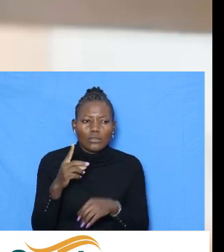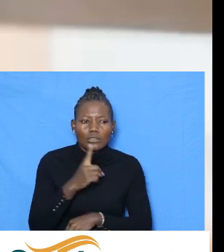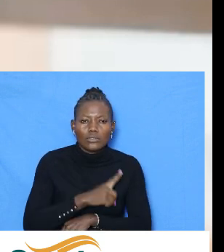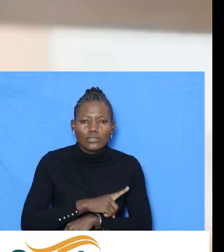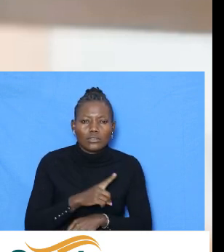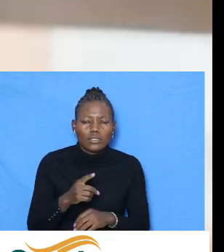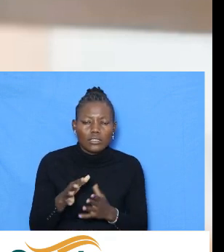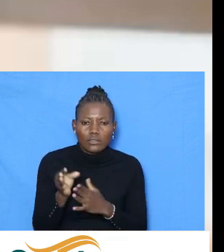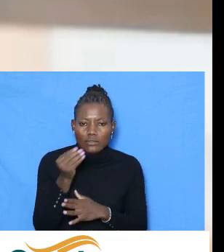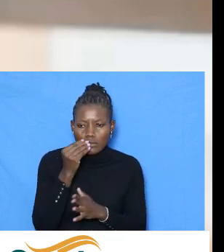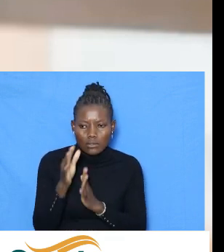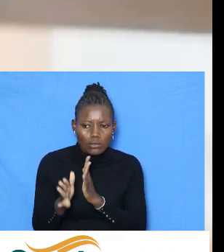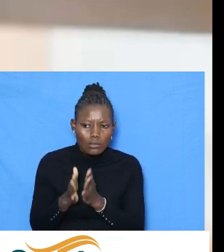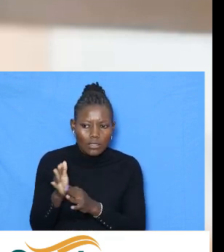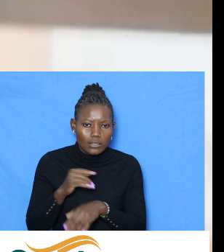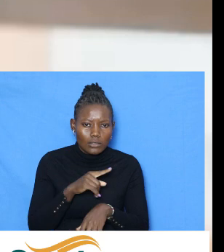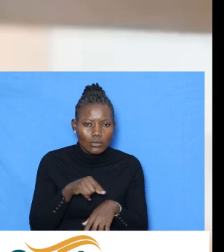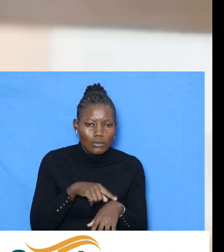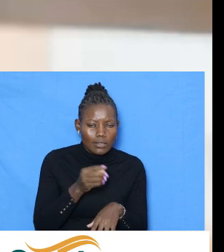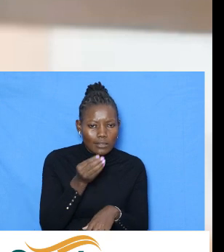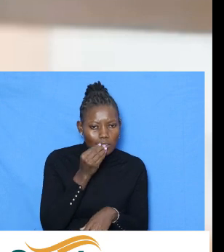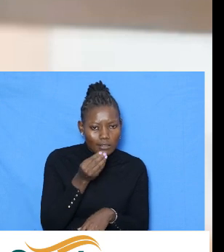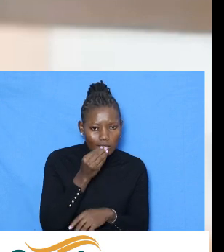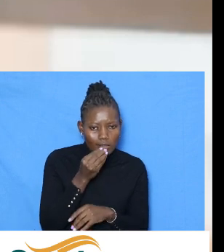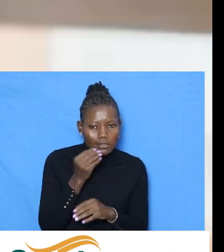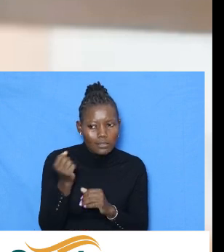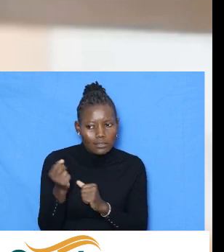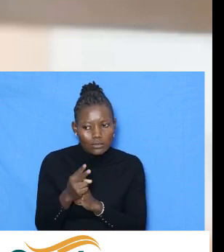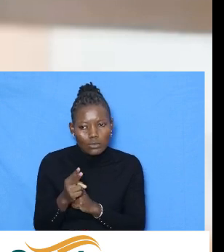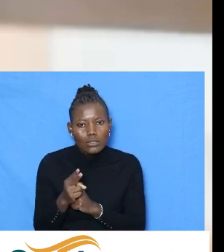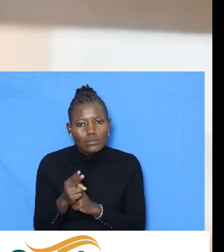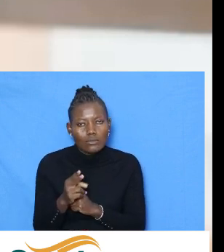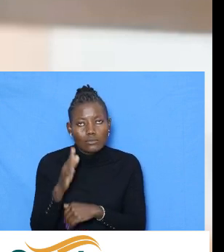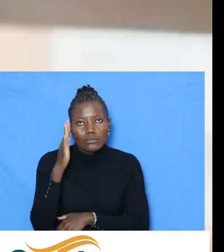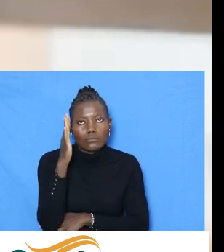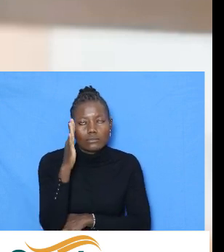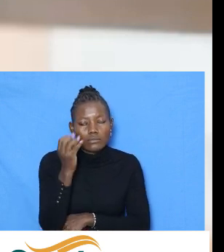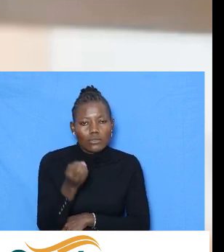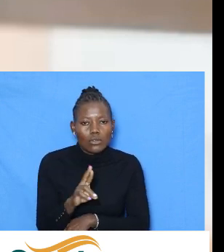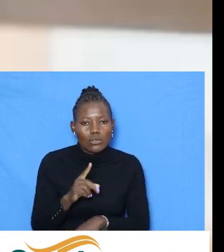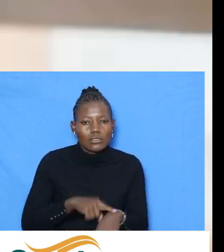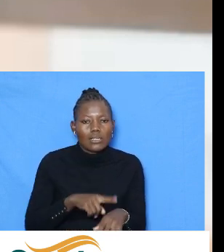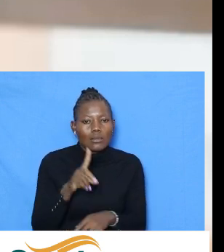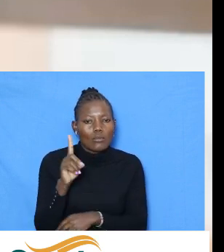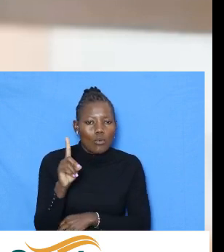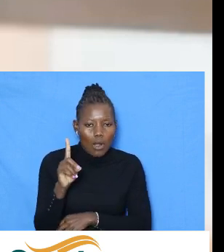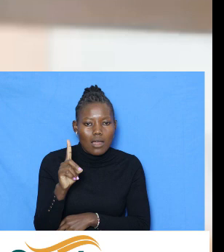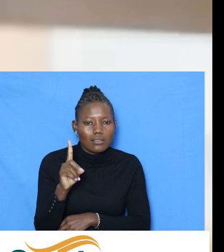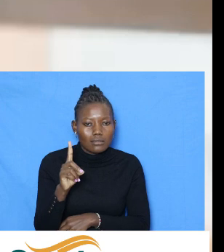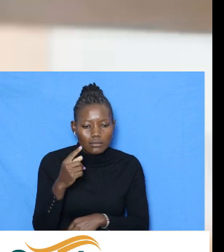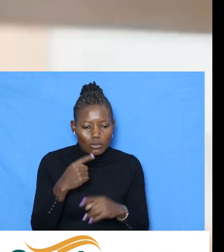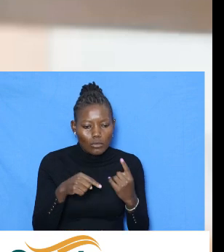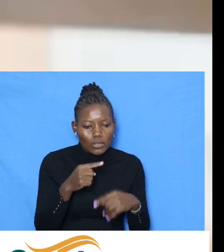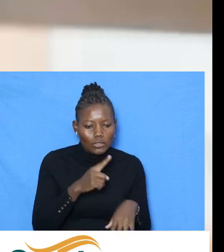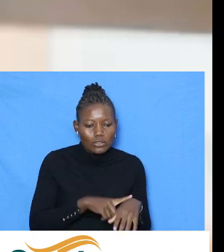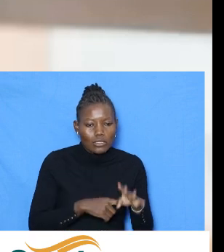meal planning. When they eat, say, at 12 noon or 1 p.m., Yeah. the game is at